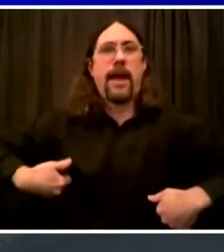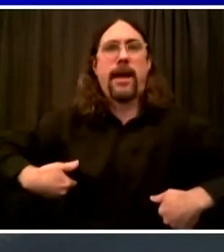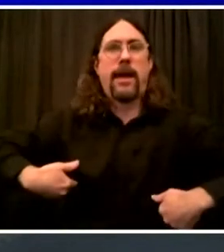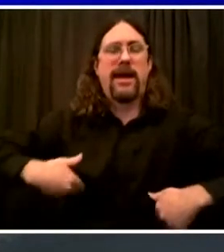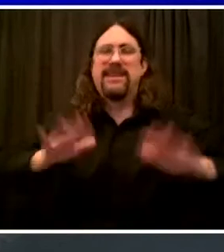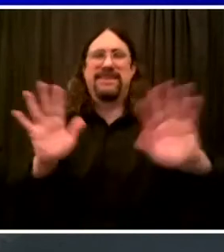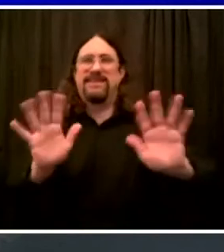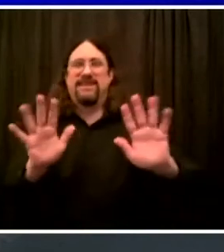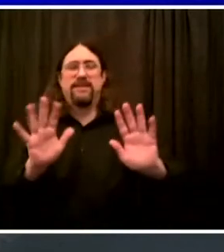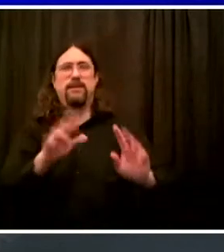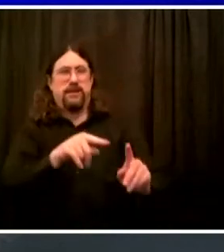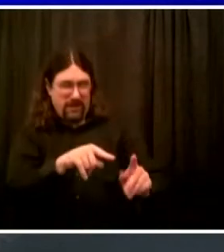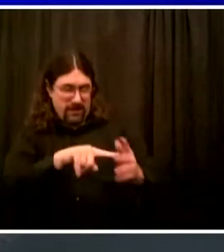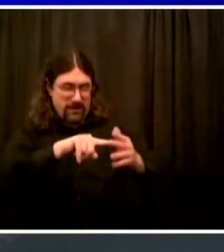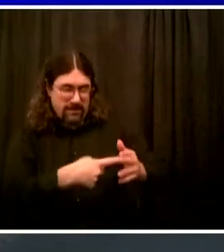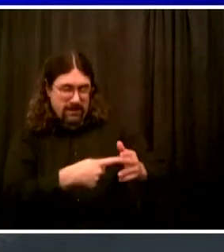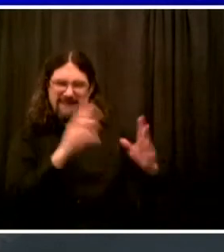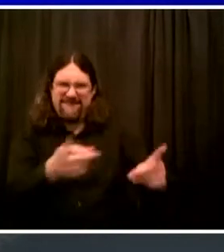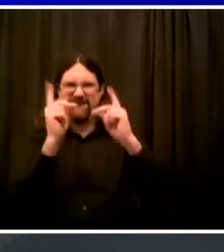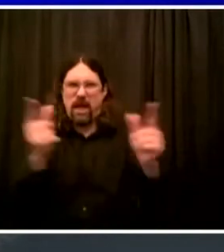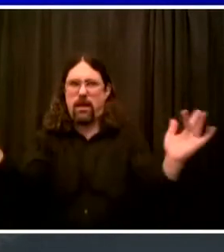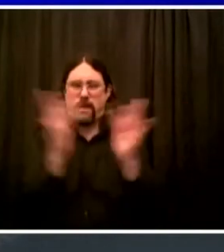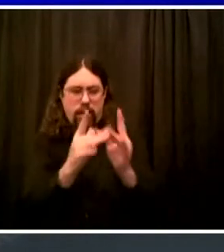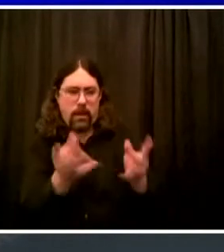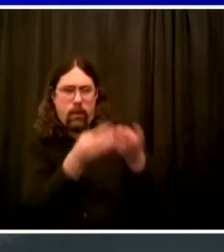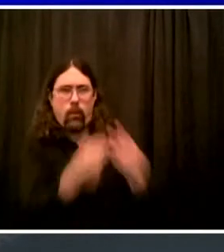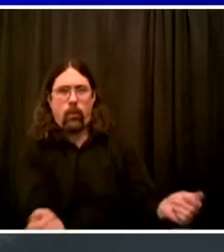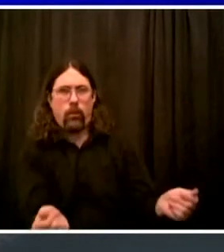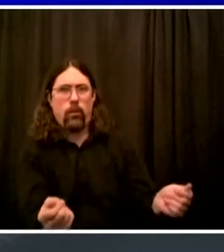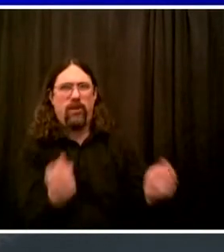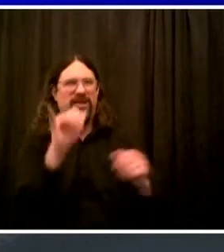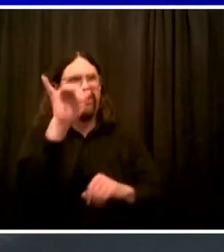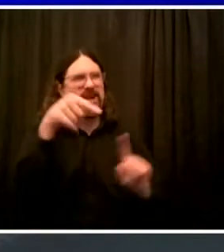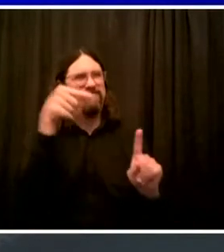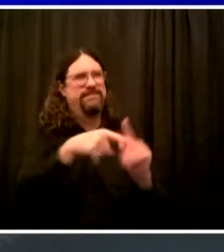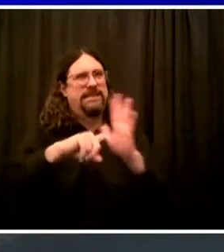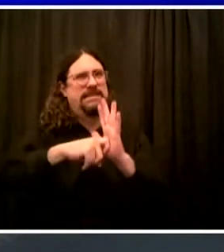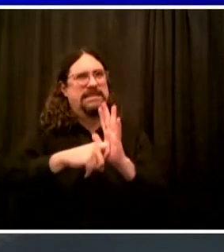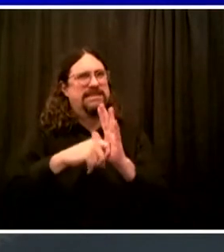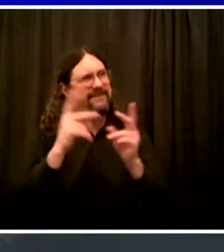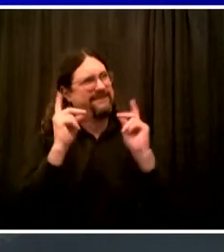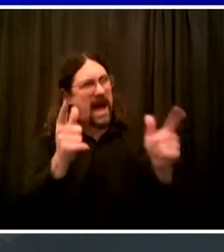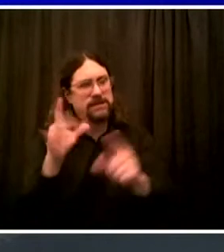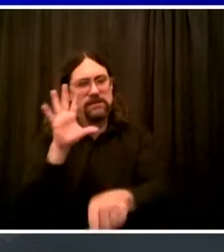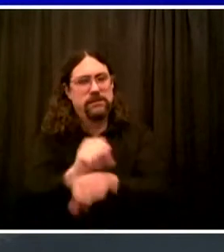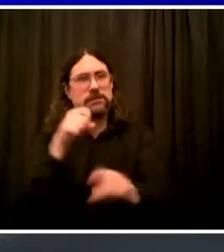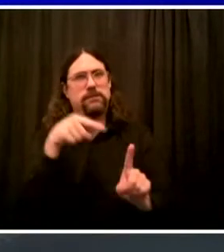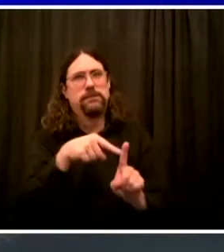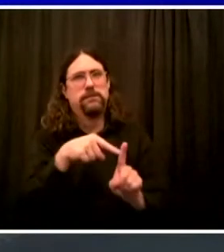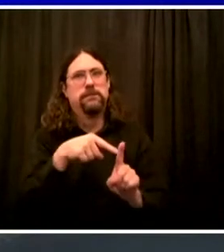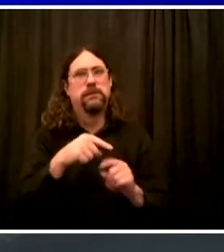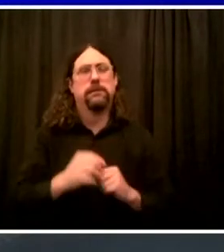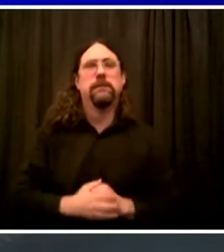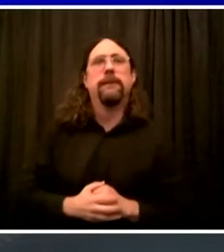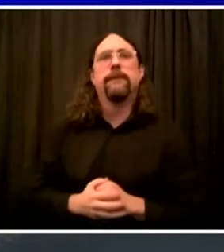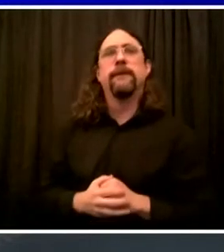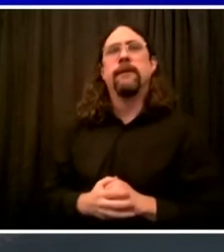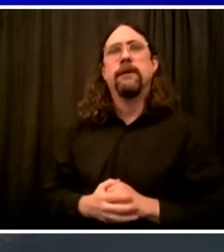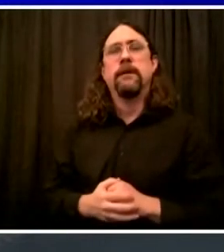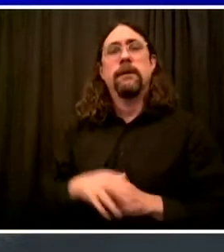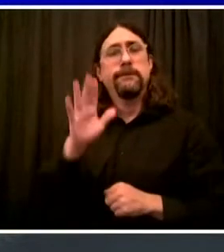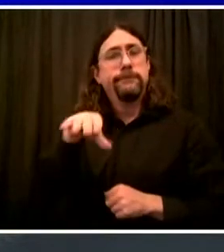every health provider is fully aware of the situation and ready to act. So Tomorrow, the health